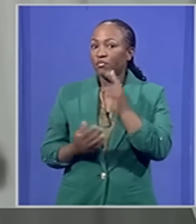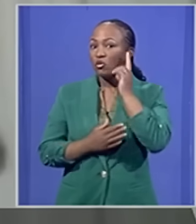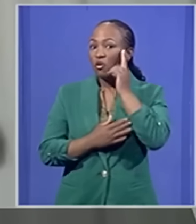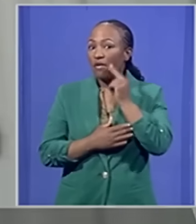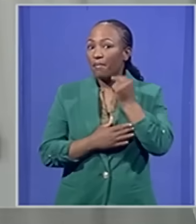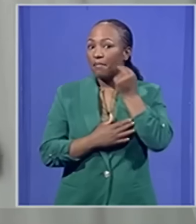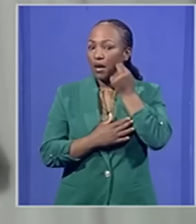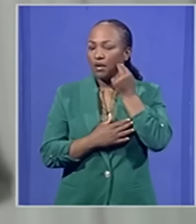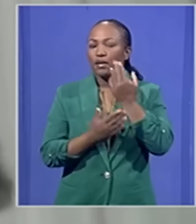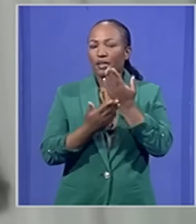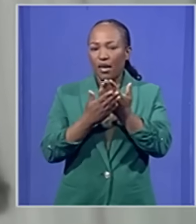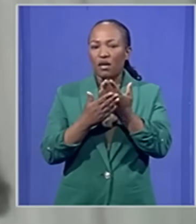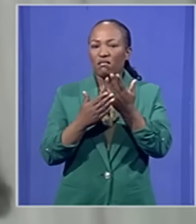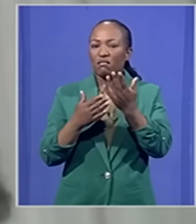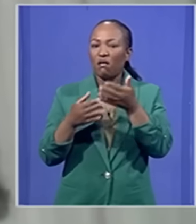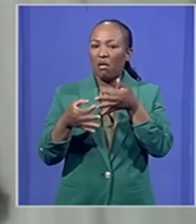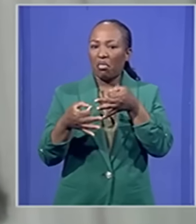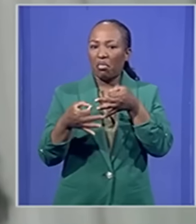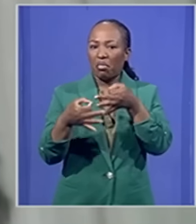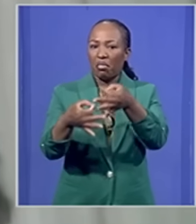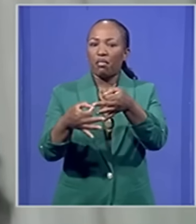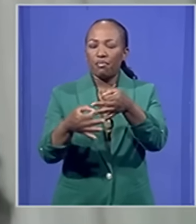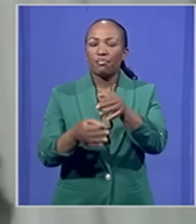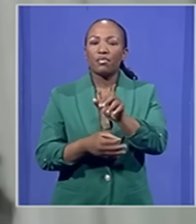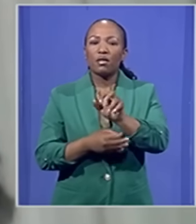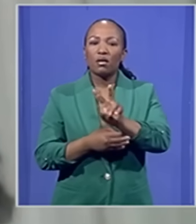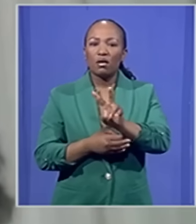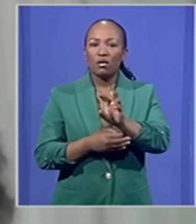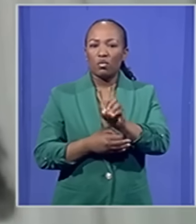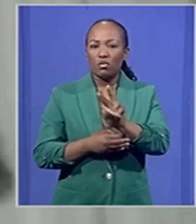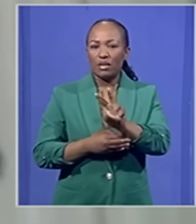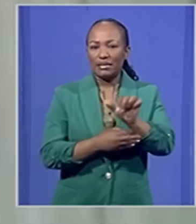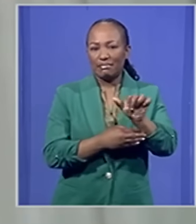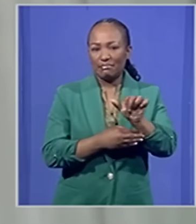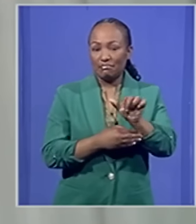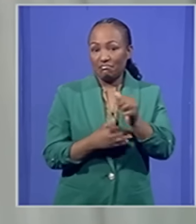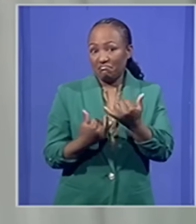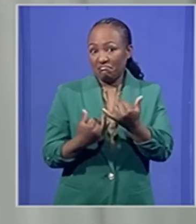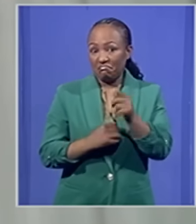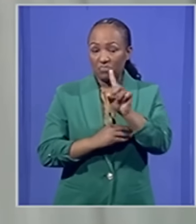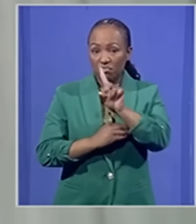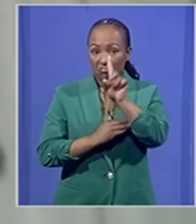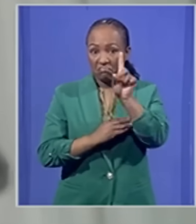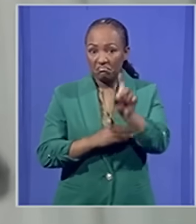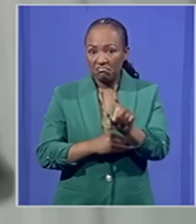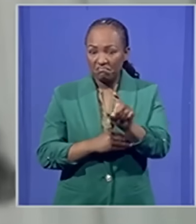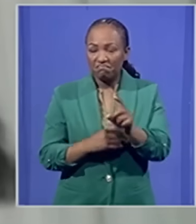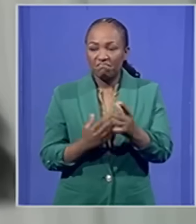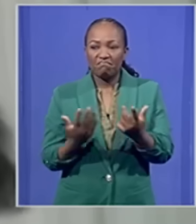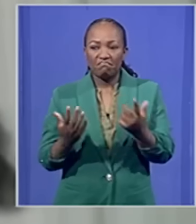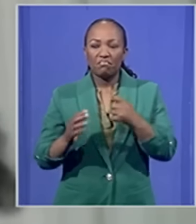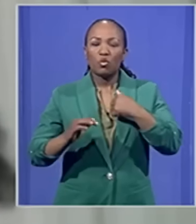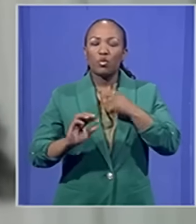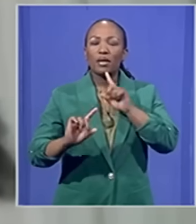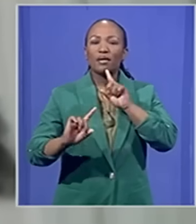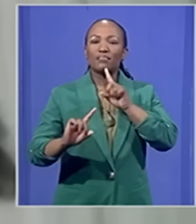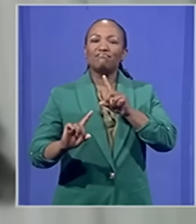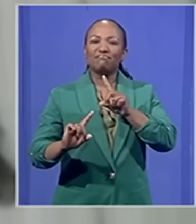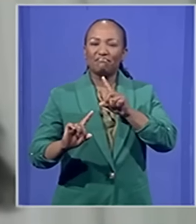November 2026, and therefore the question that we must answer is, given the